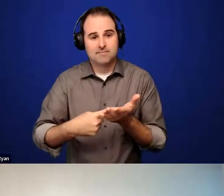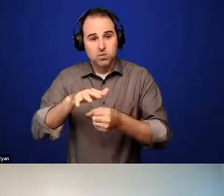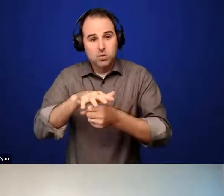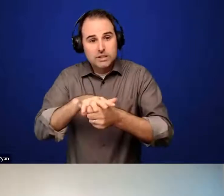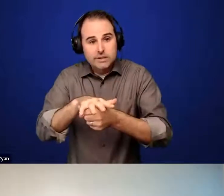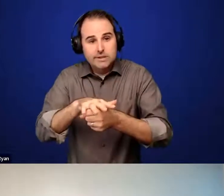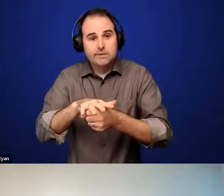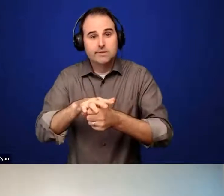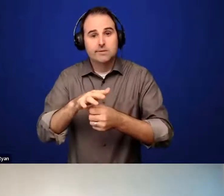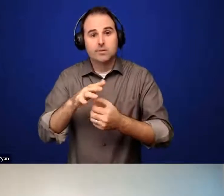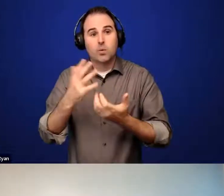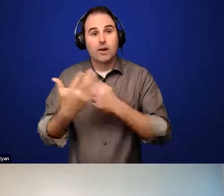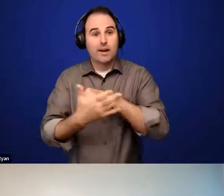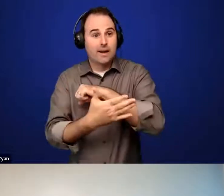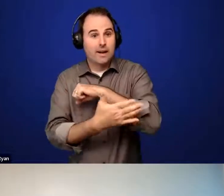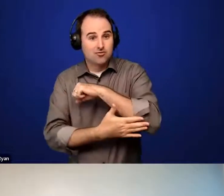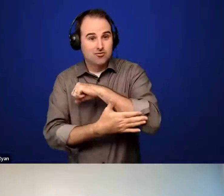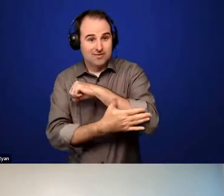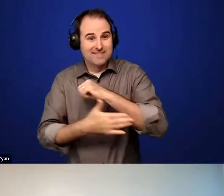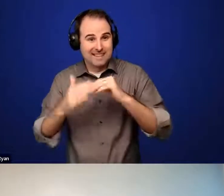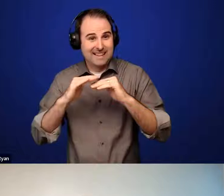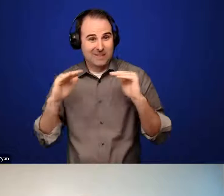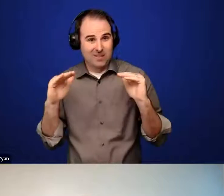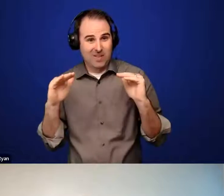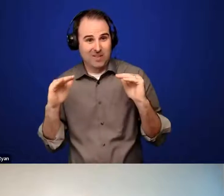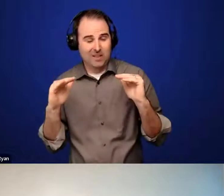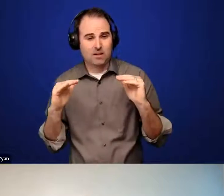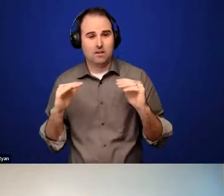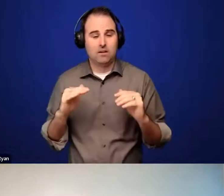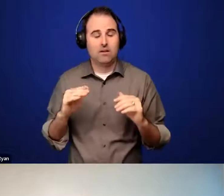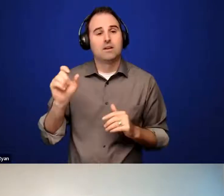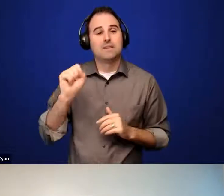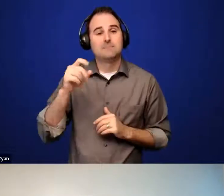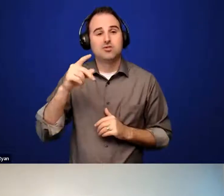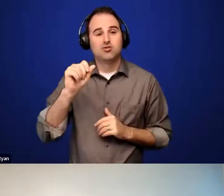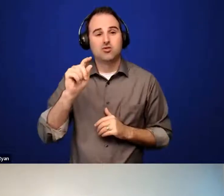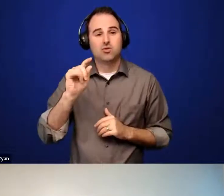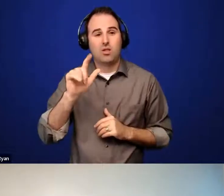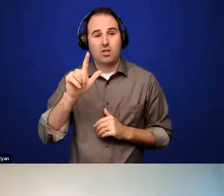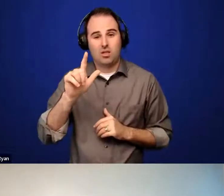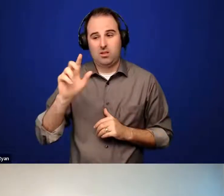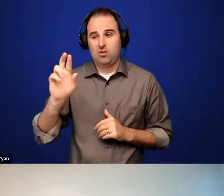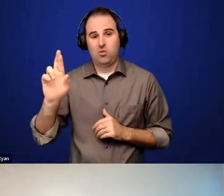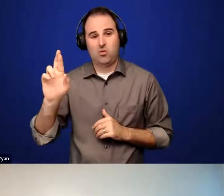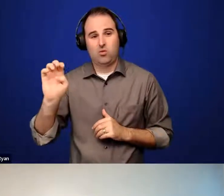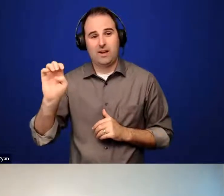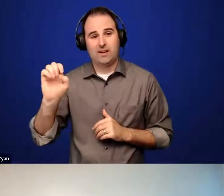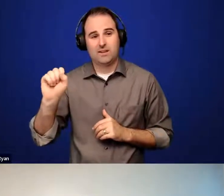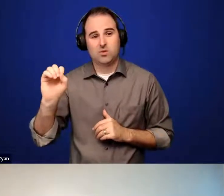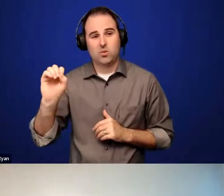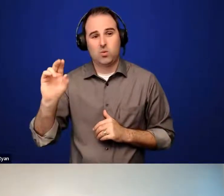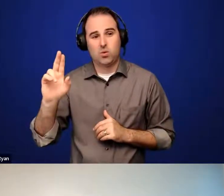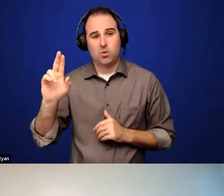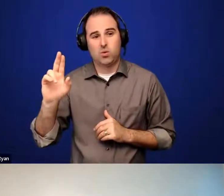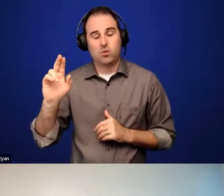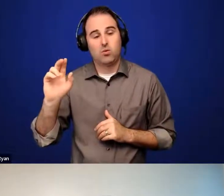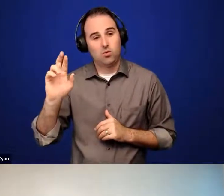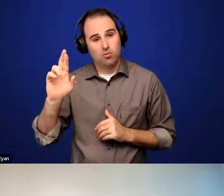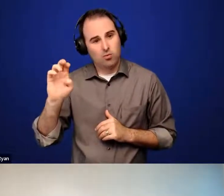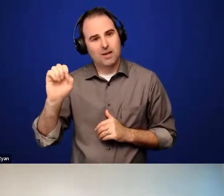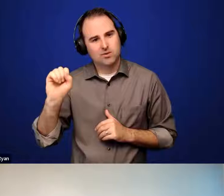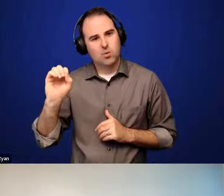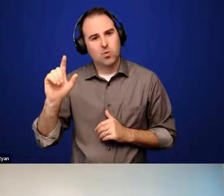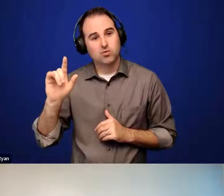about, the spatial resolution, is not as much of a problem, because we do want to see on